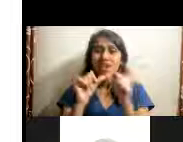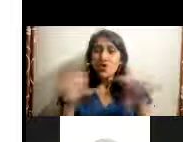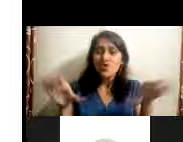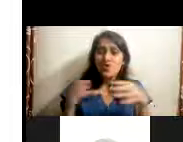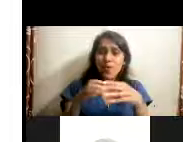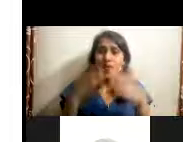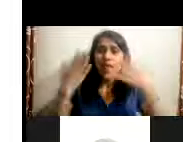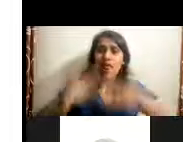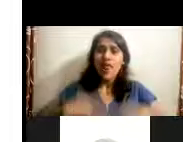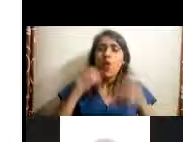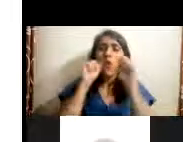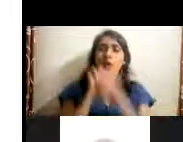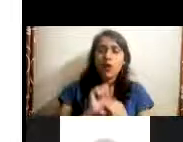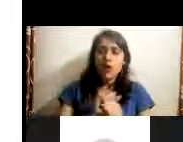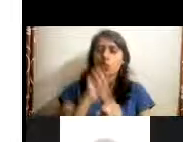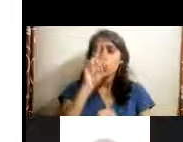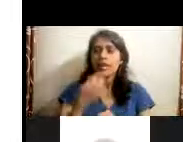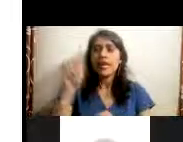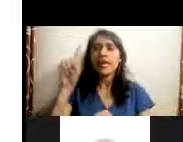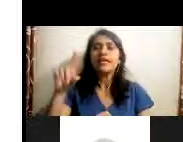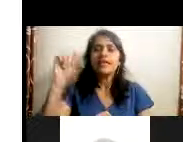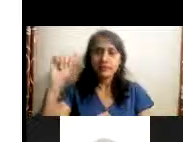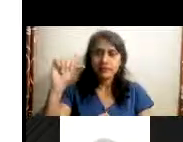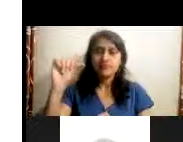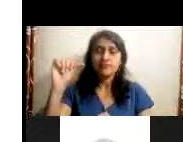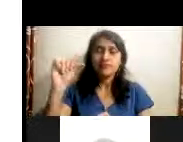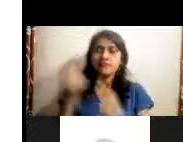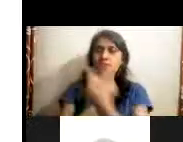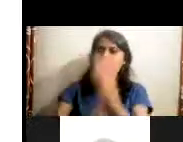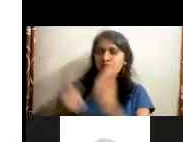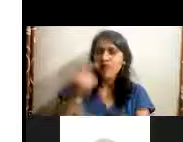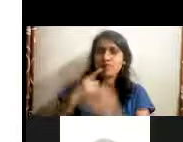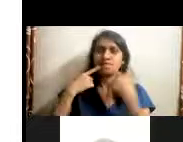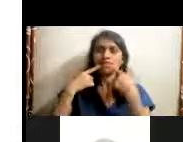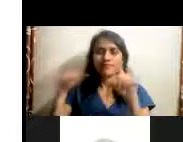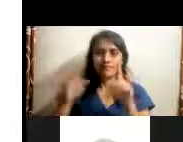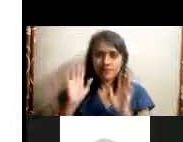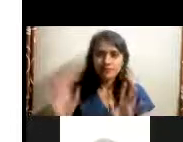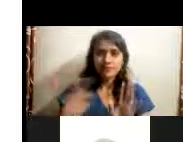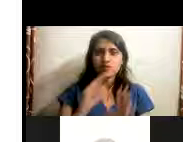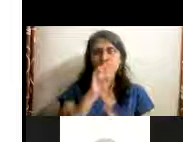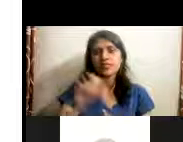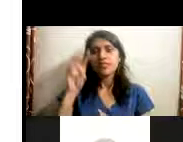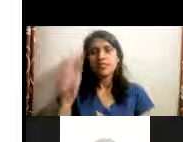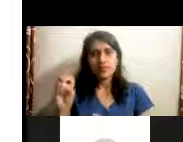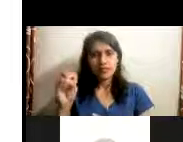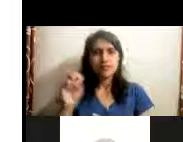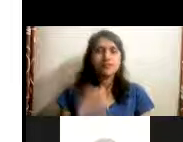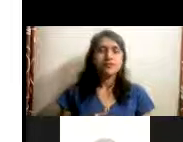workers came in 2019. And then we have the political declaration of UHC 2030, which